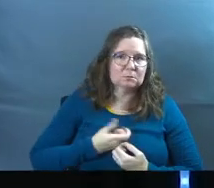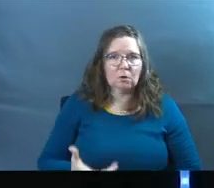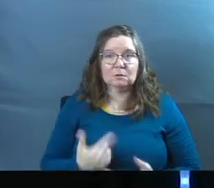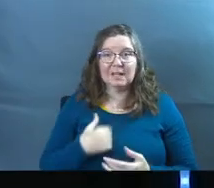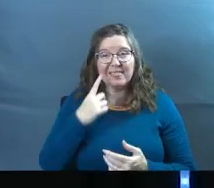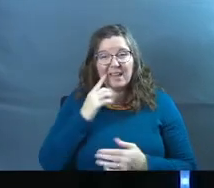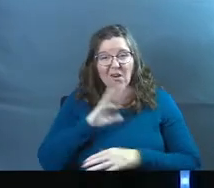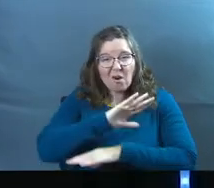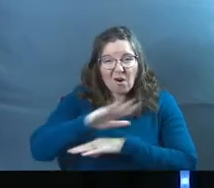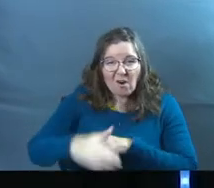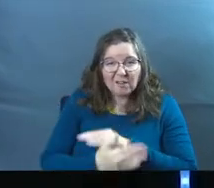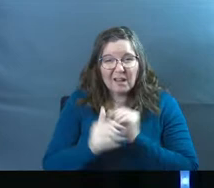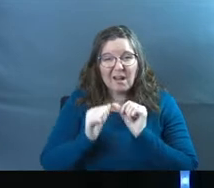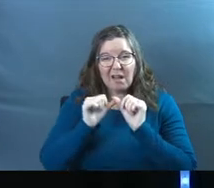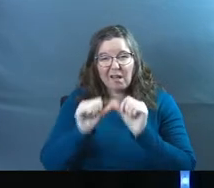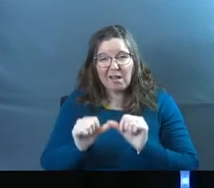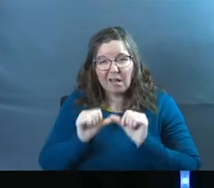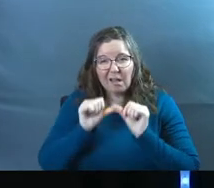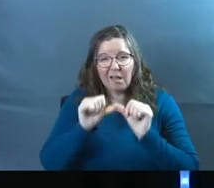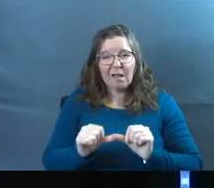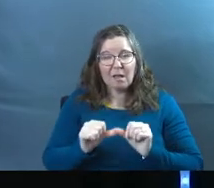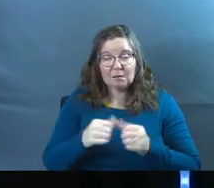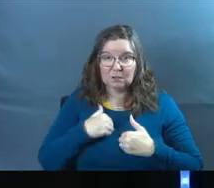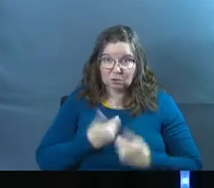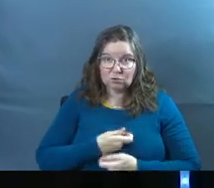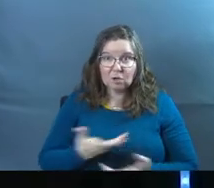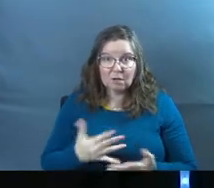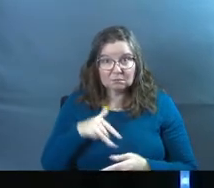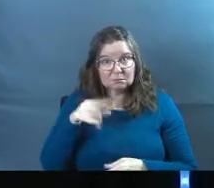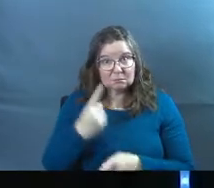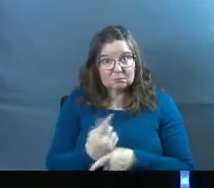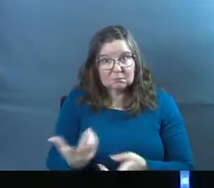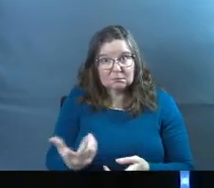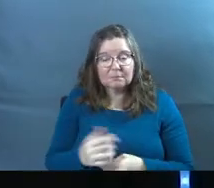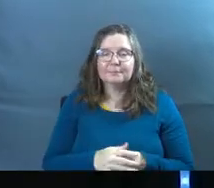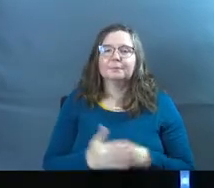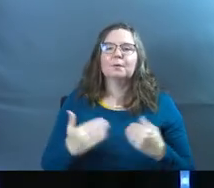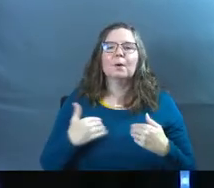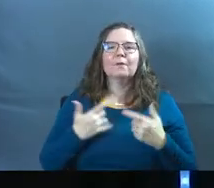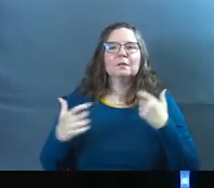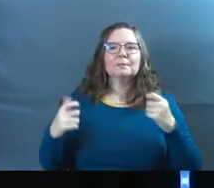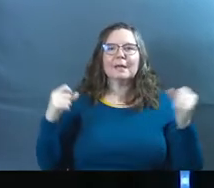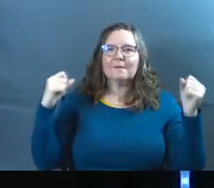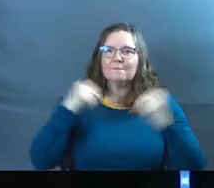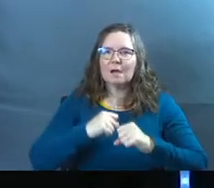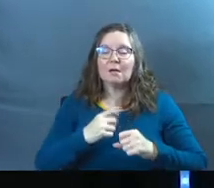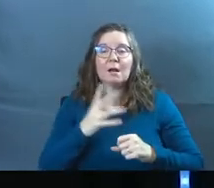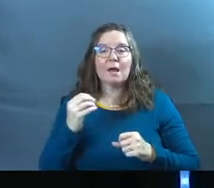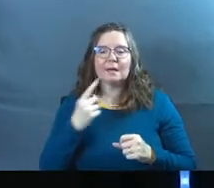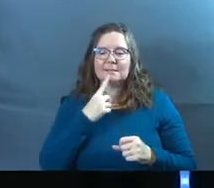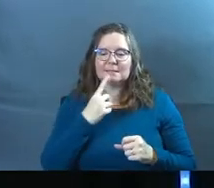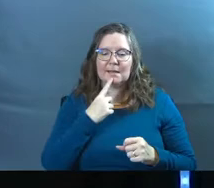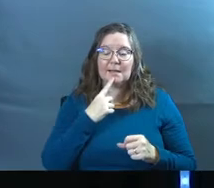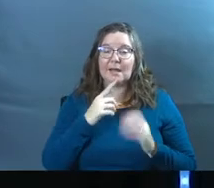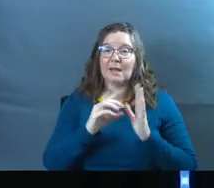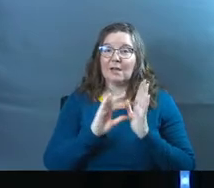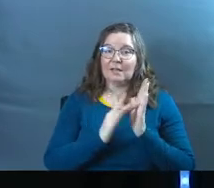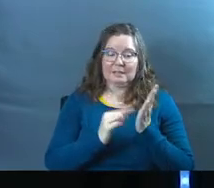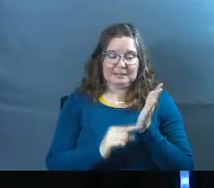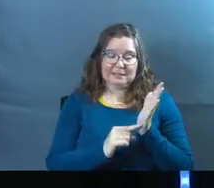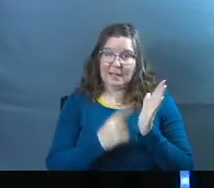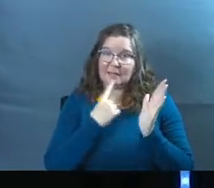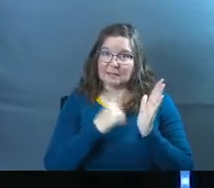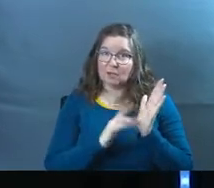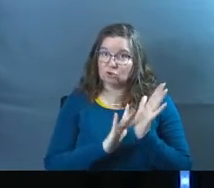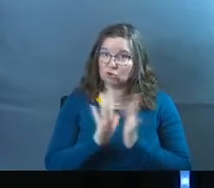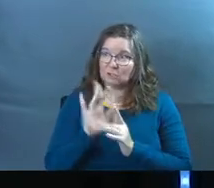Think all night long for a second. Exhausting, yes? So they have this big fight. And it says, the text says